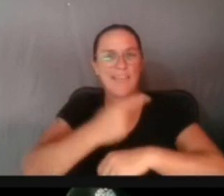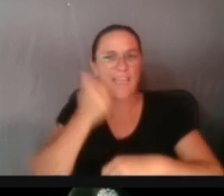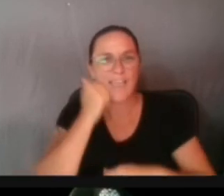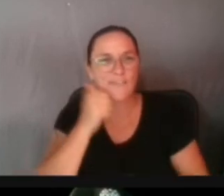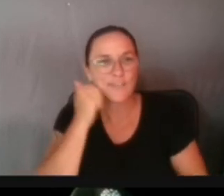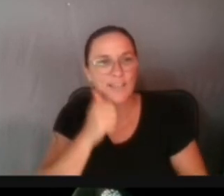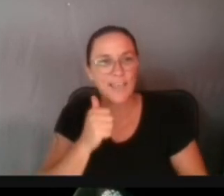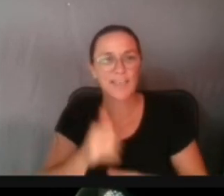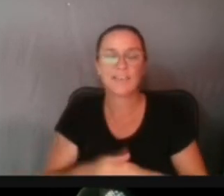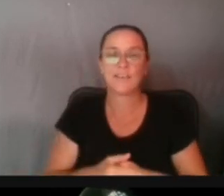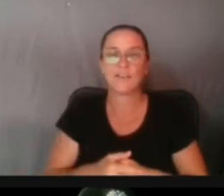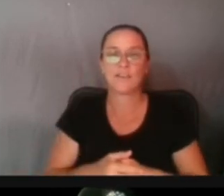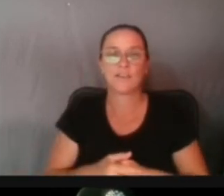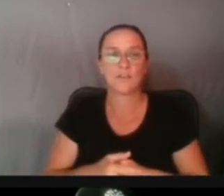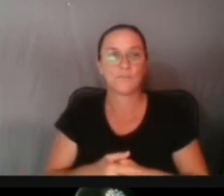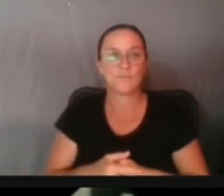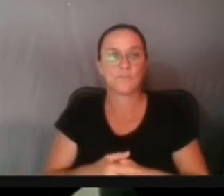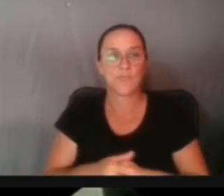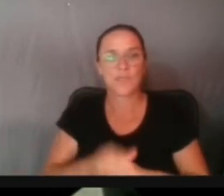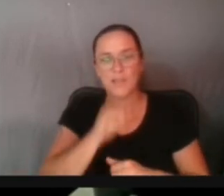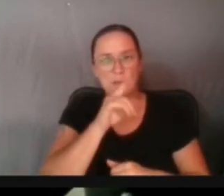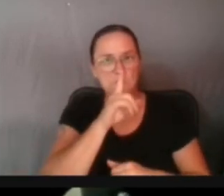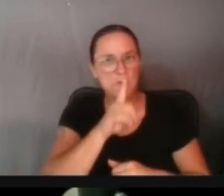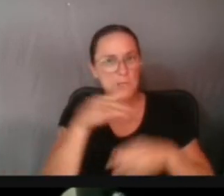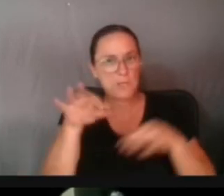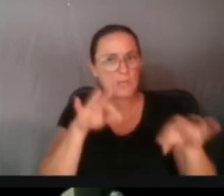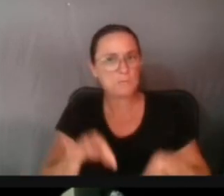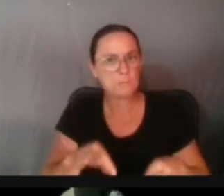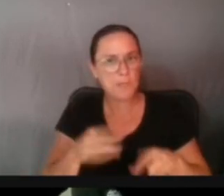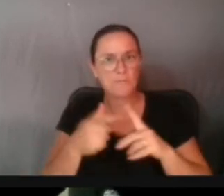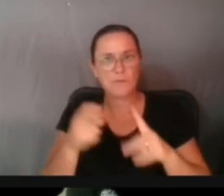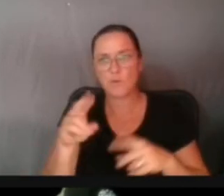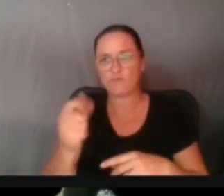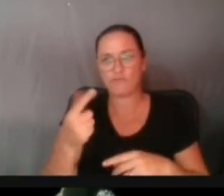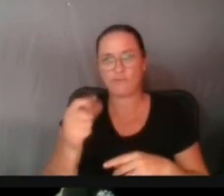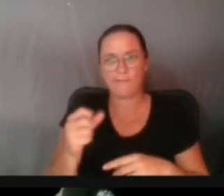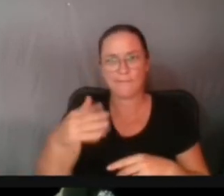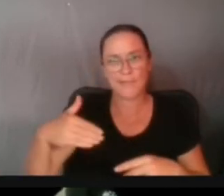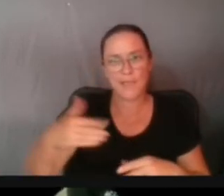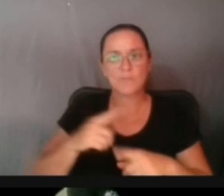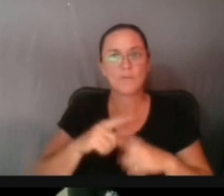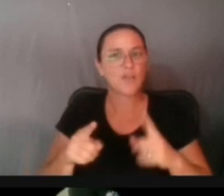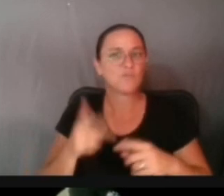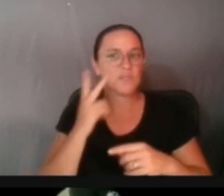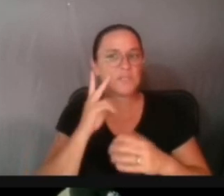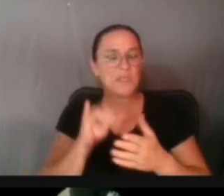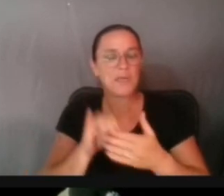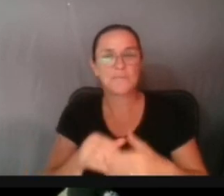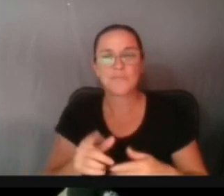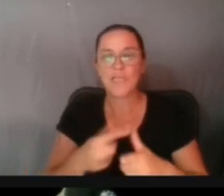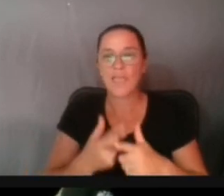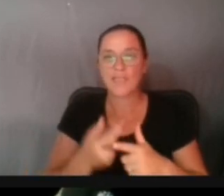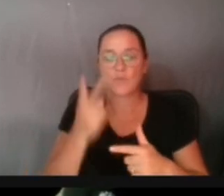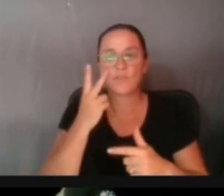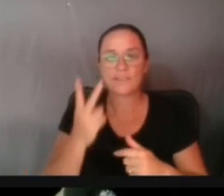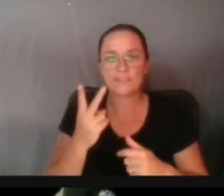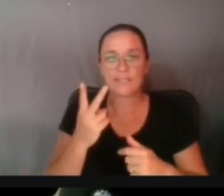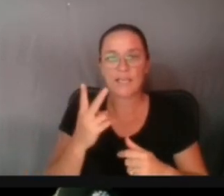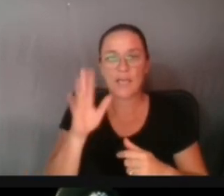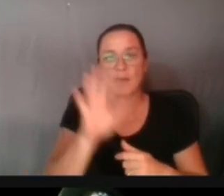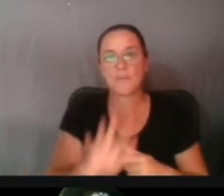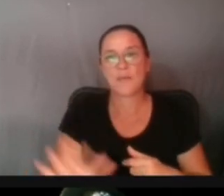have yet to hear those really well explained, but they are there. And we do see a rebound of roughly